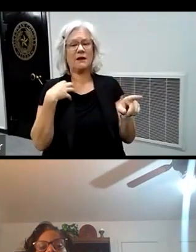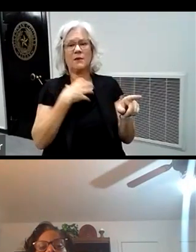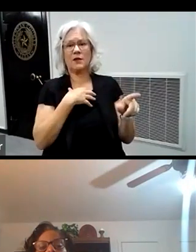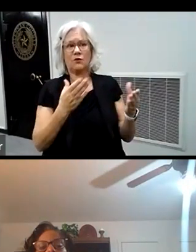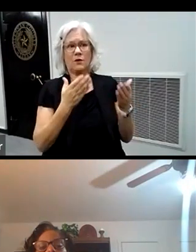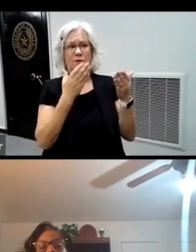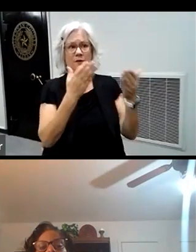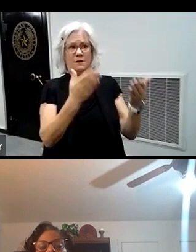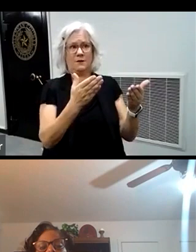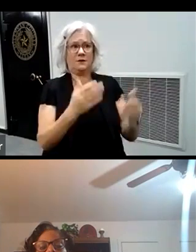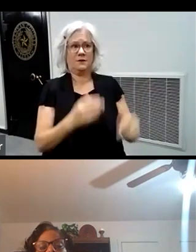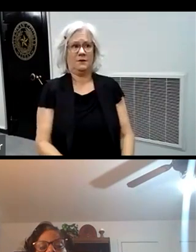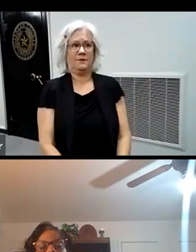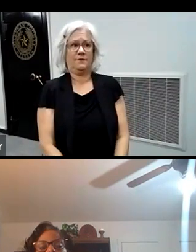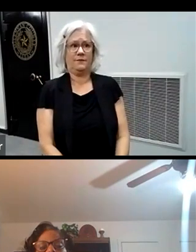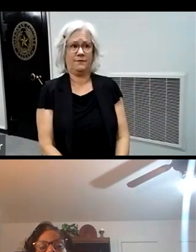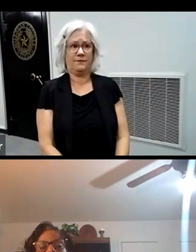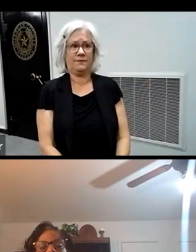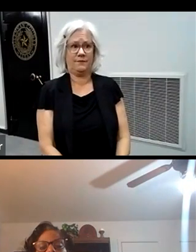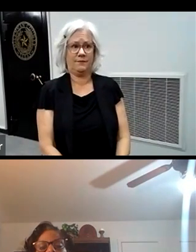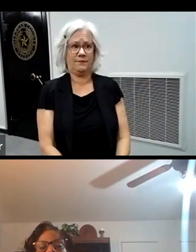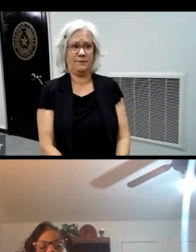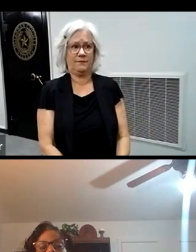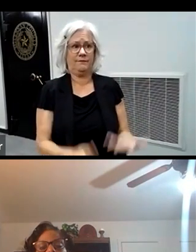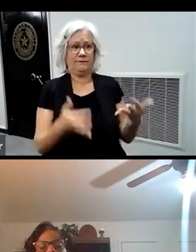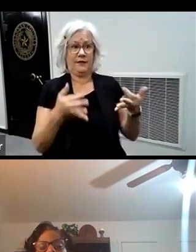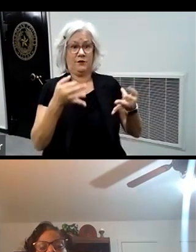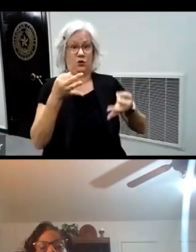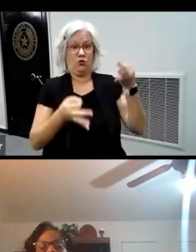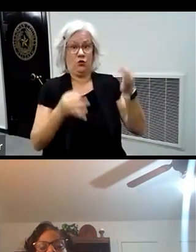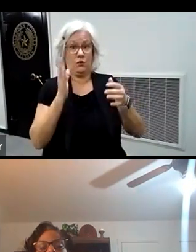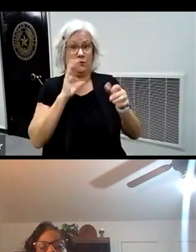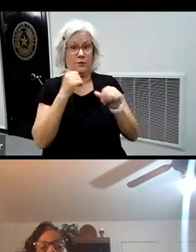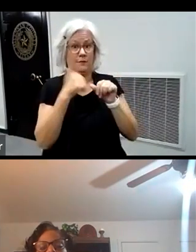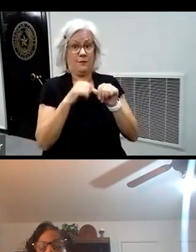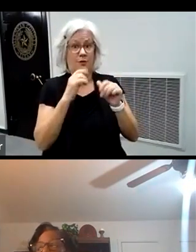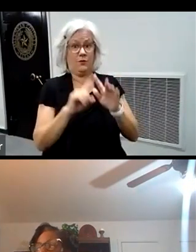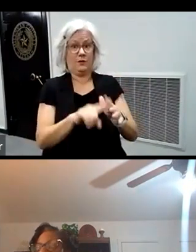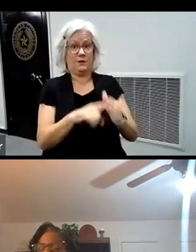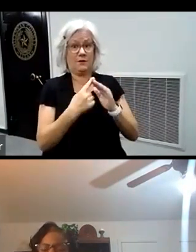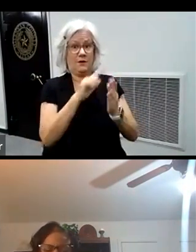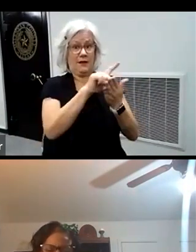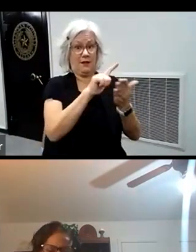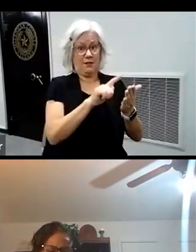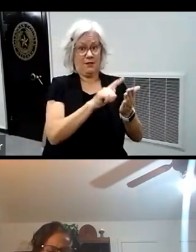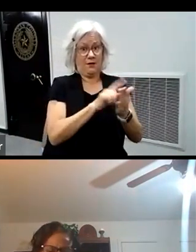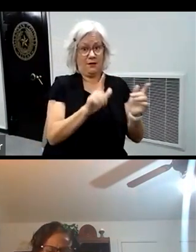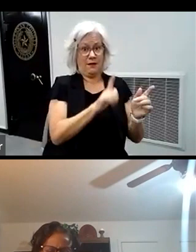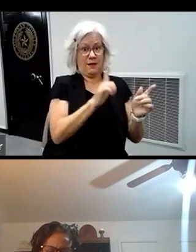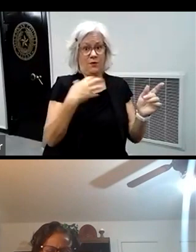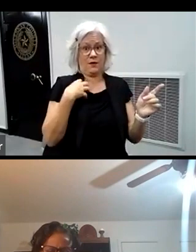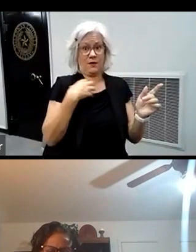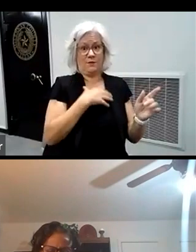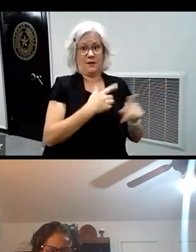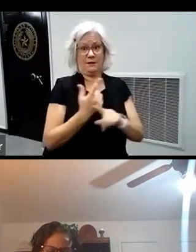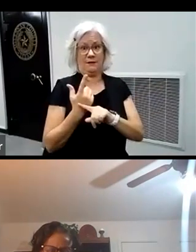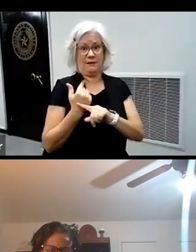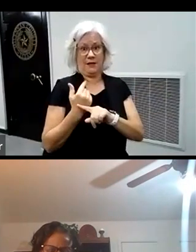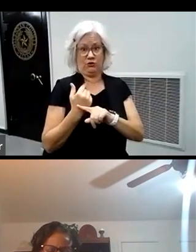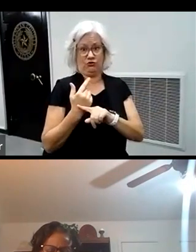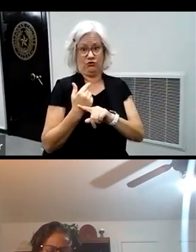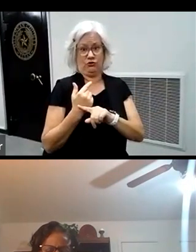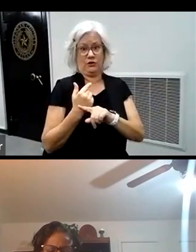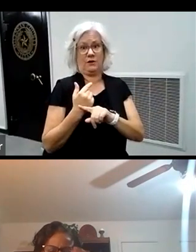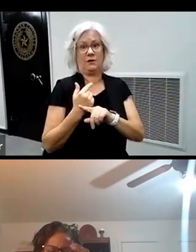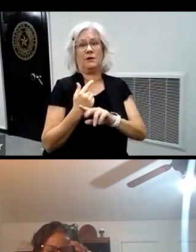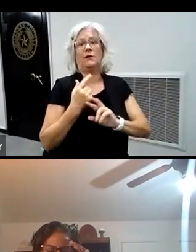recommendation. Dustin? As the court will remember, we started the Law Library Committee back up last year through members of the